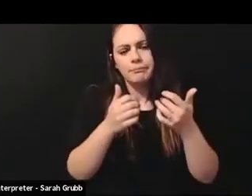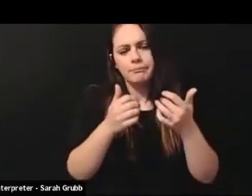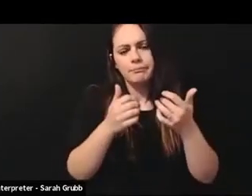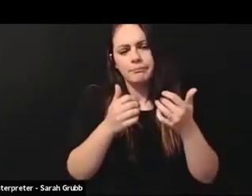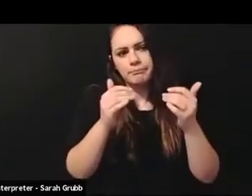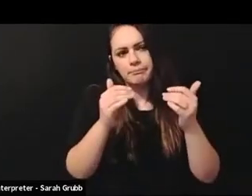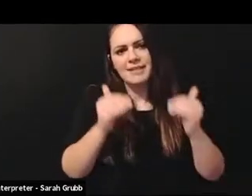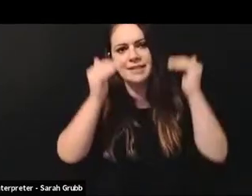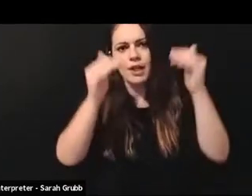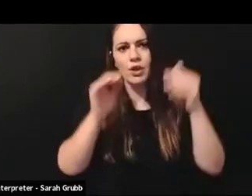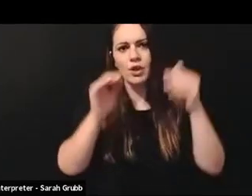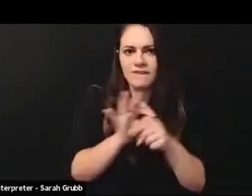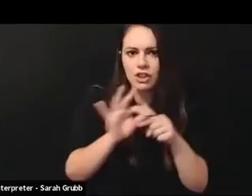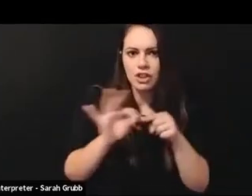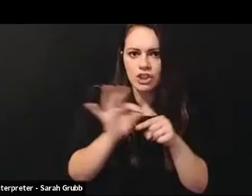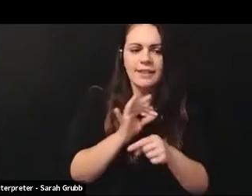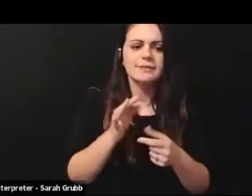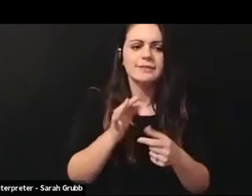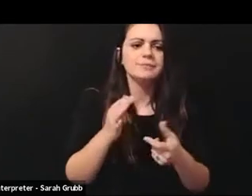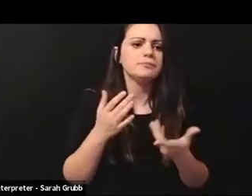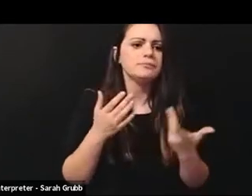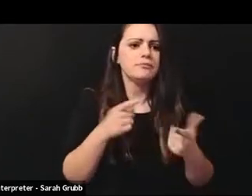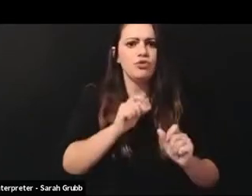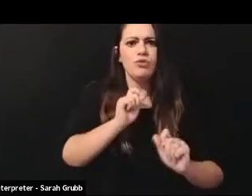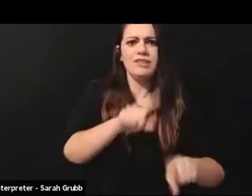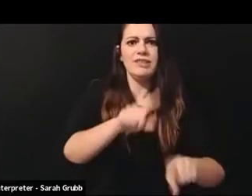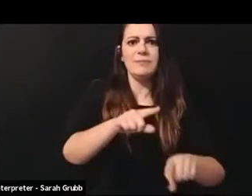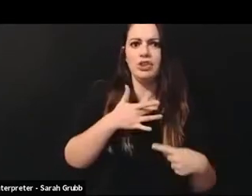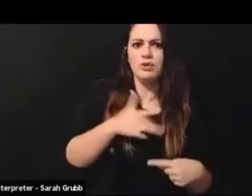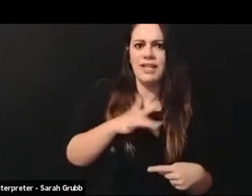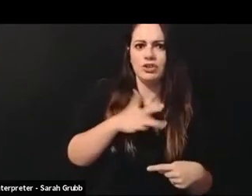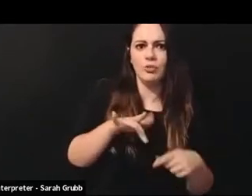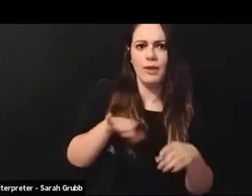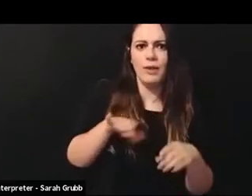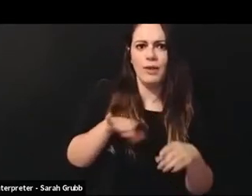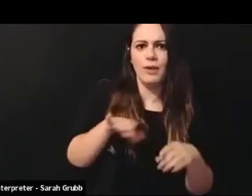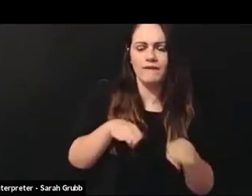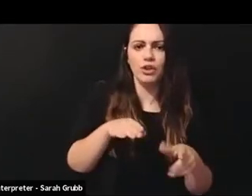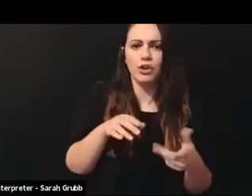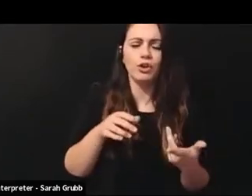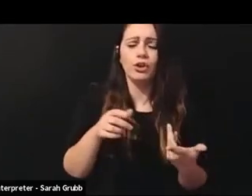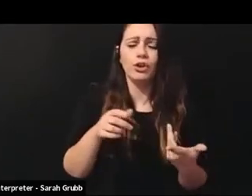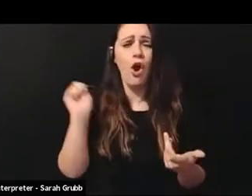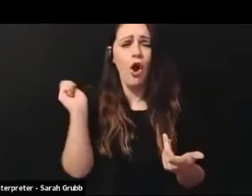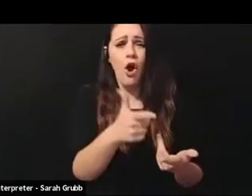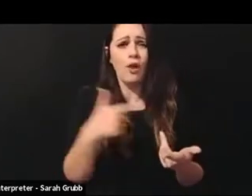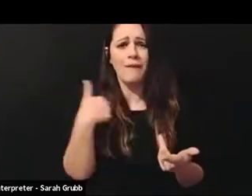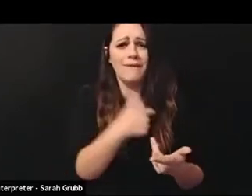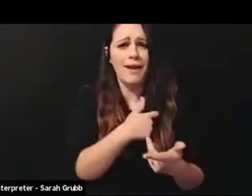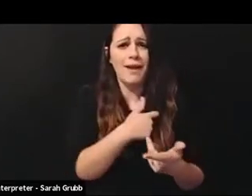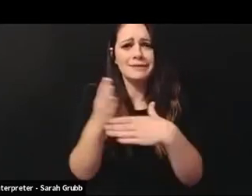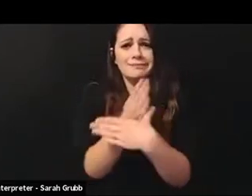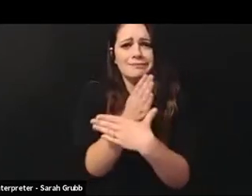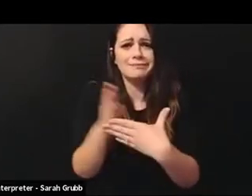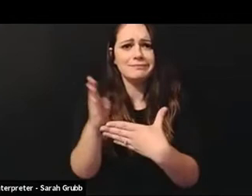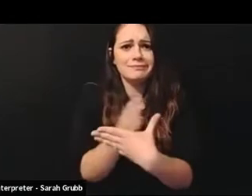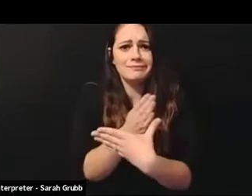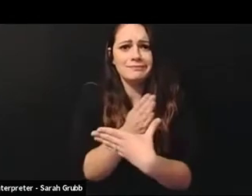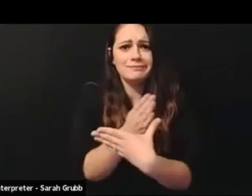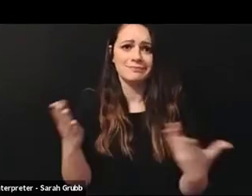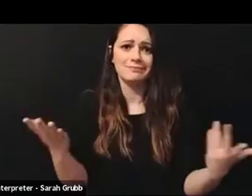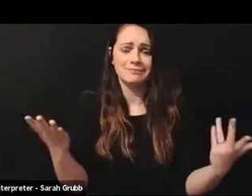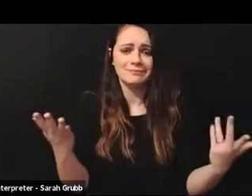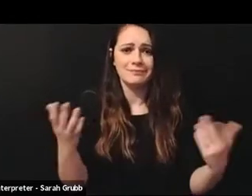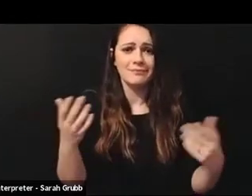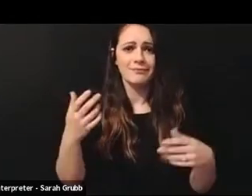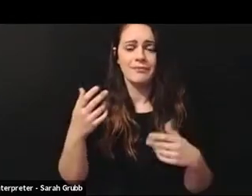and even responses to sensory behaviors, we all fall somewhere in there. It's just that a lot of us have figured out through